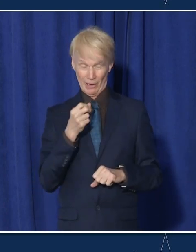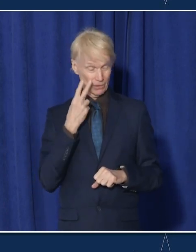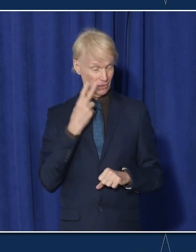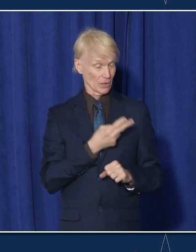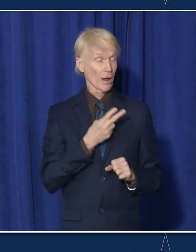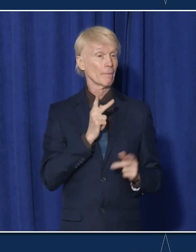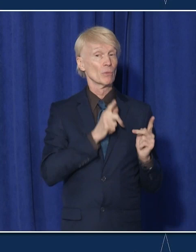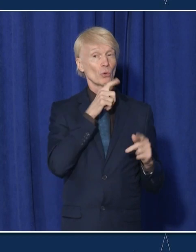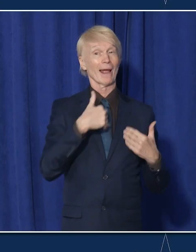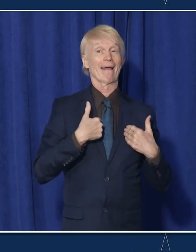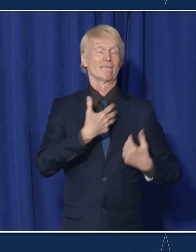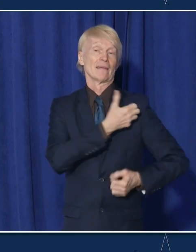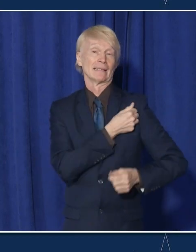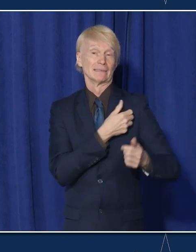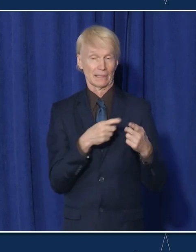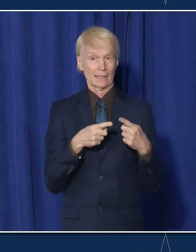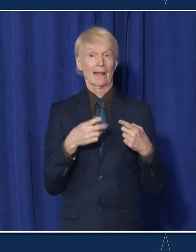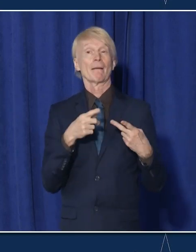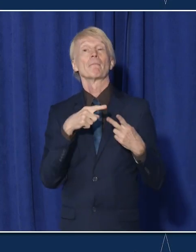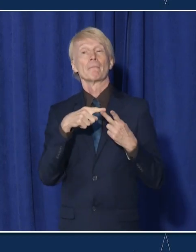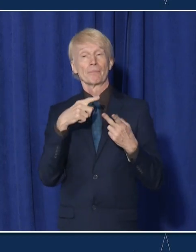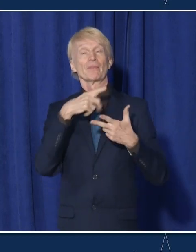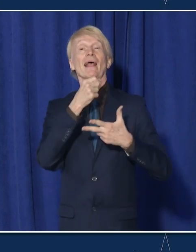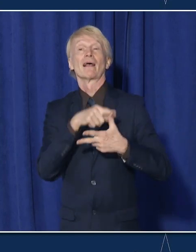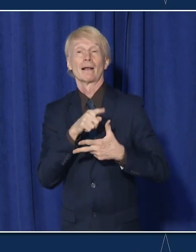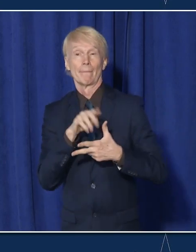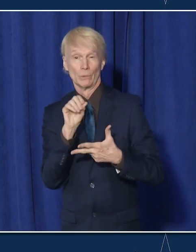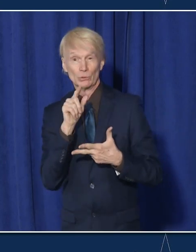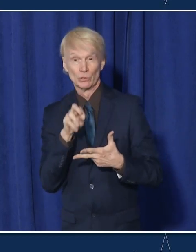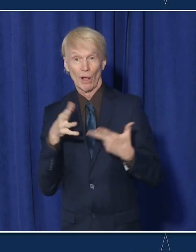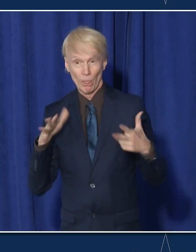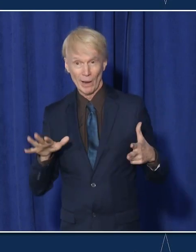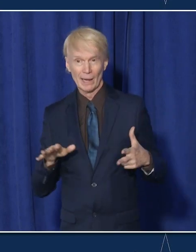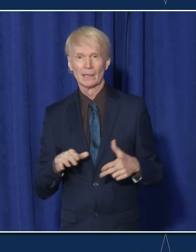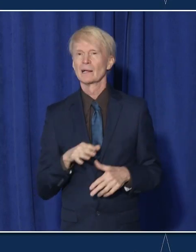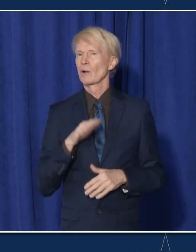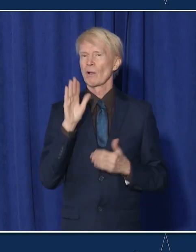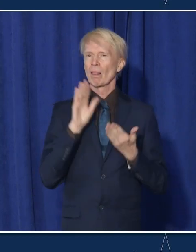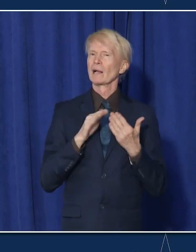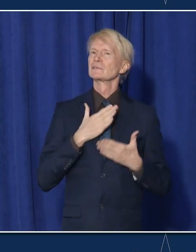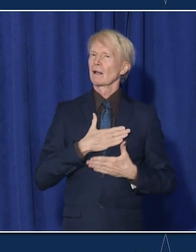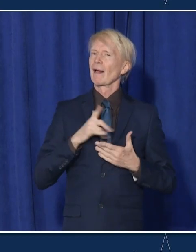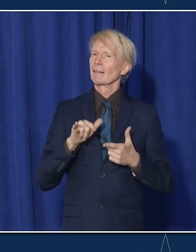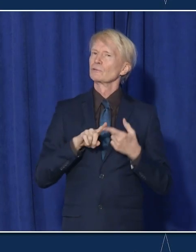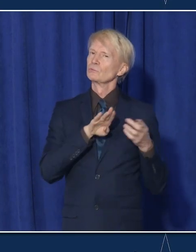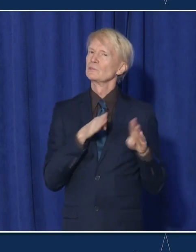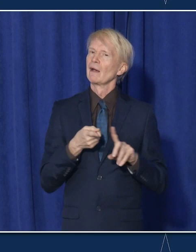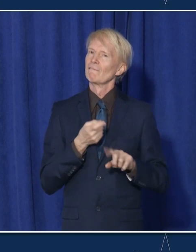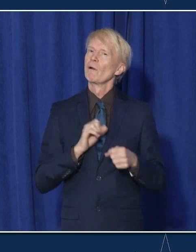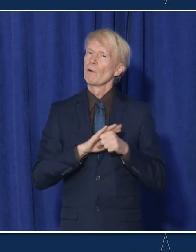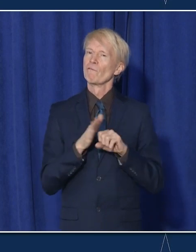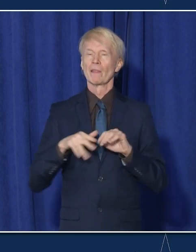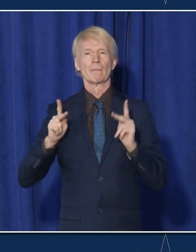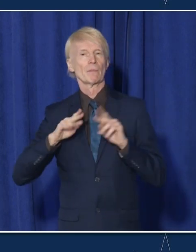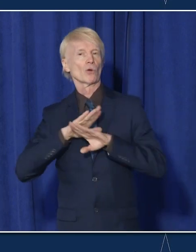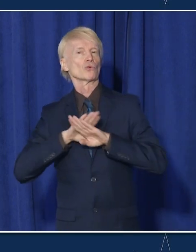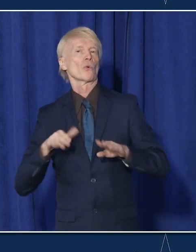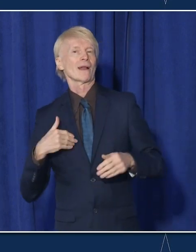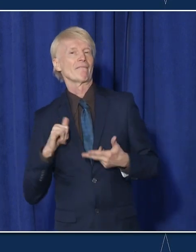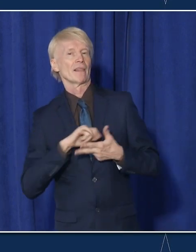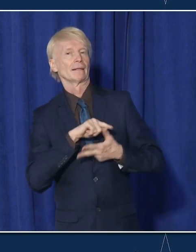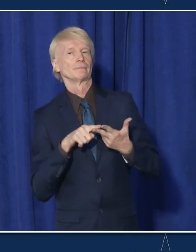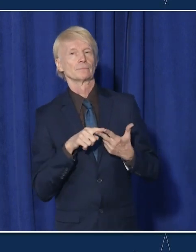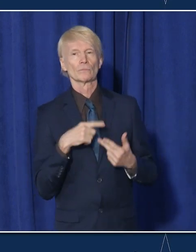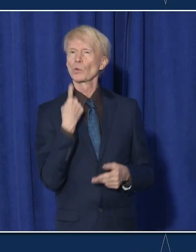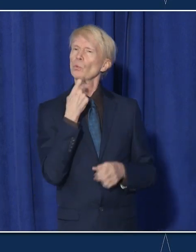and boosted 21 times less likely to die of COVID than people who were not vaccinated across the country. Who's eligible for that